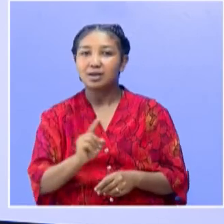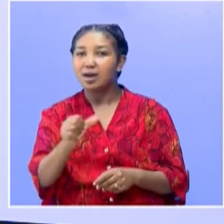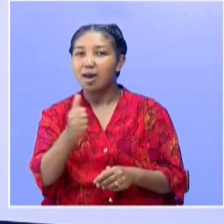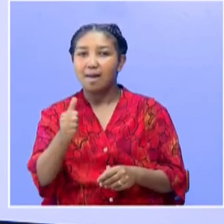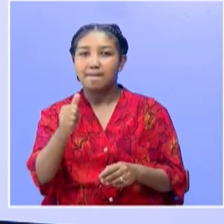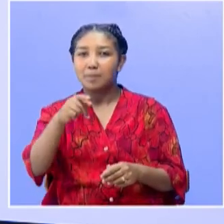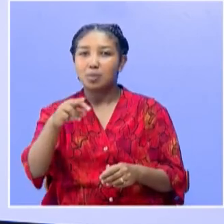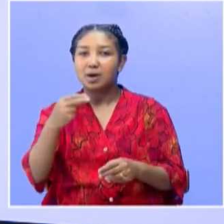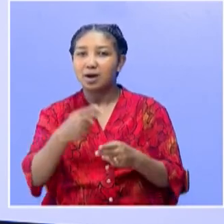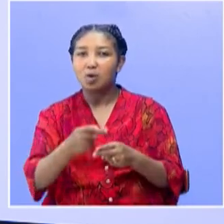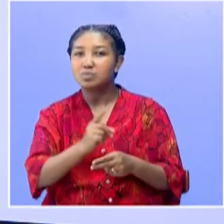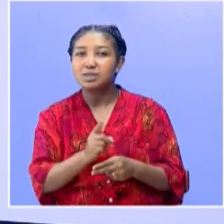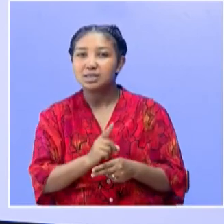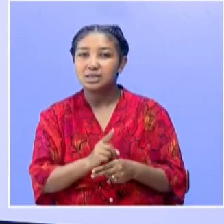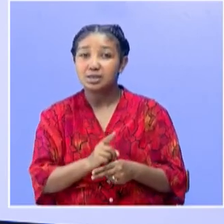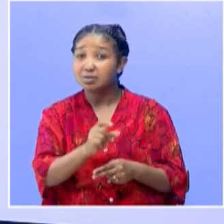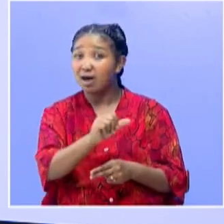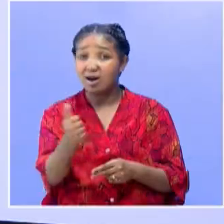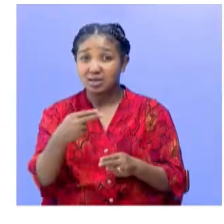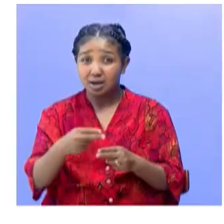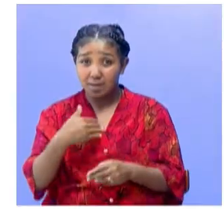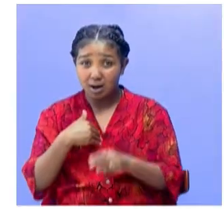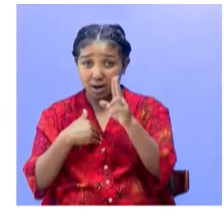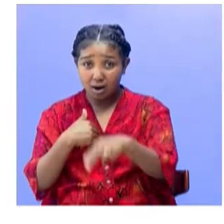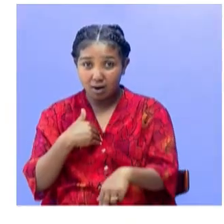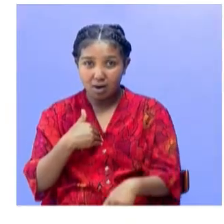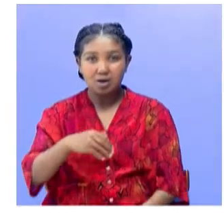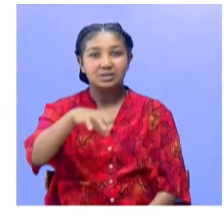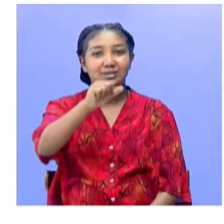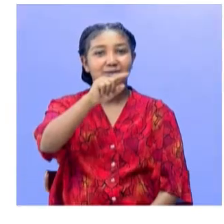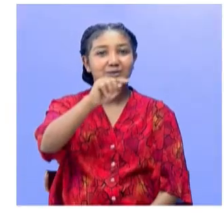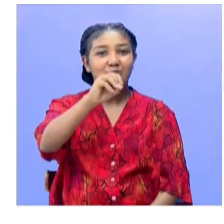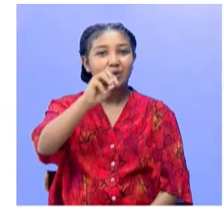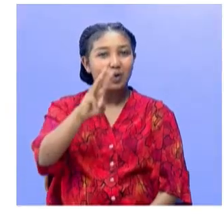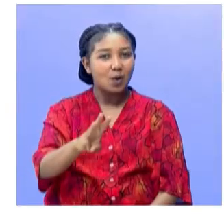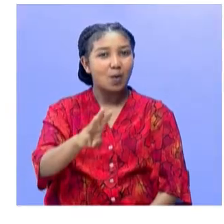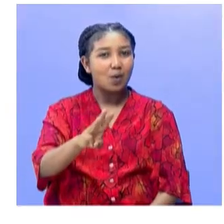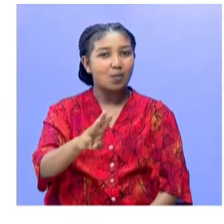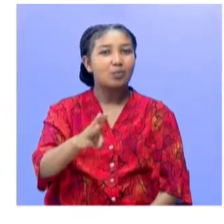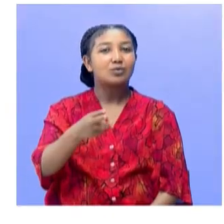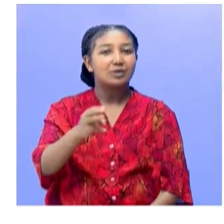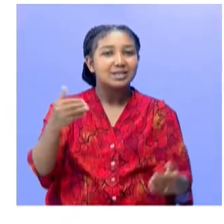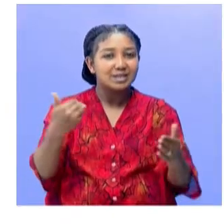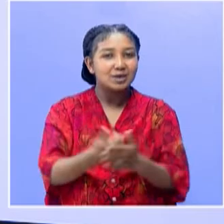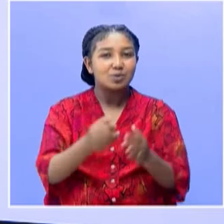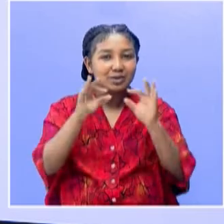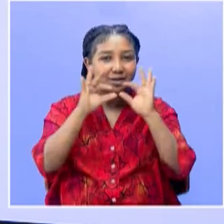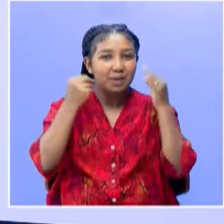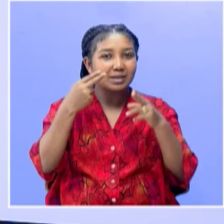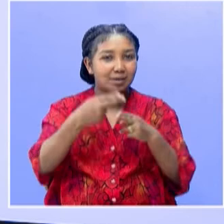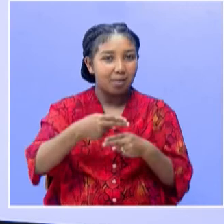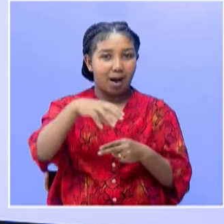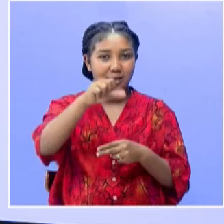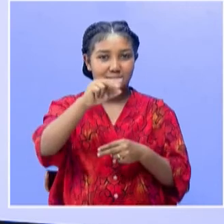out. What else? Do you find another noun here? Snowball. Yeah, Sophie named the new family